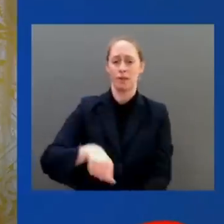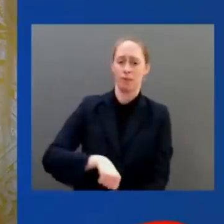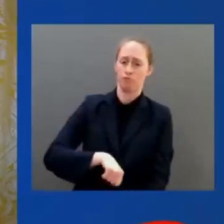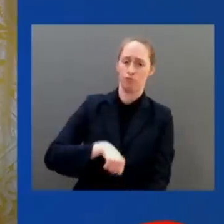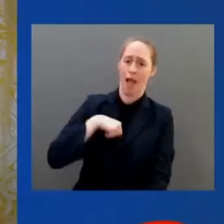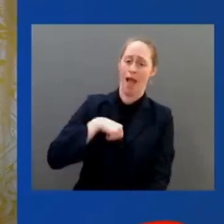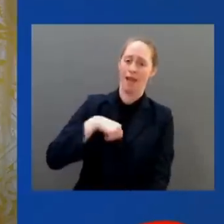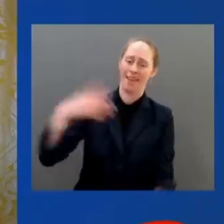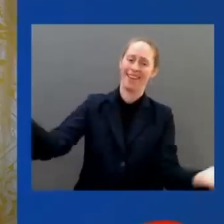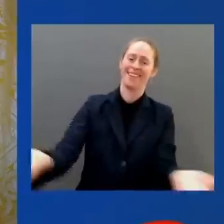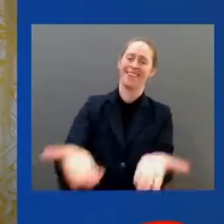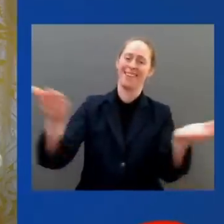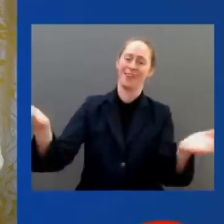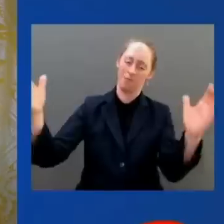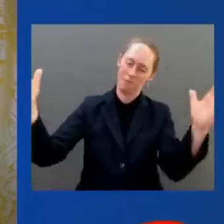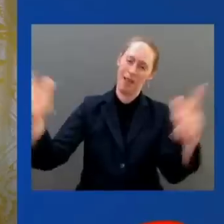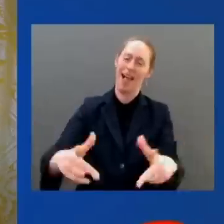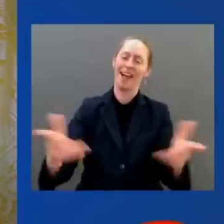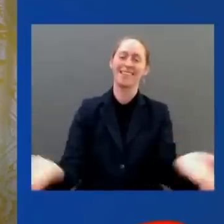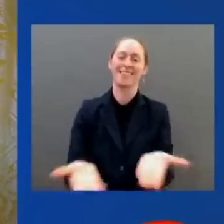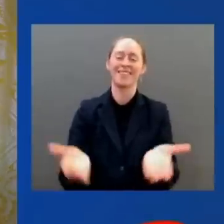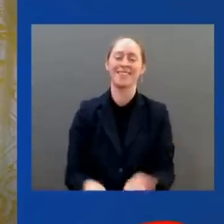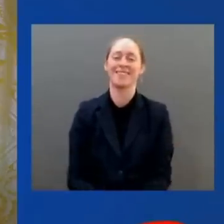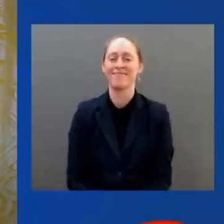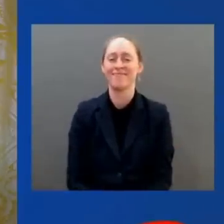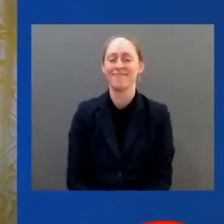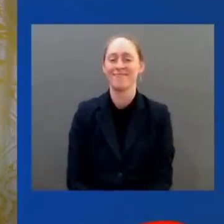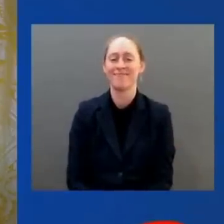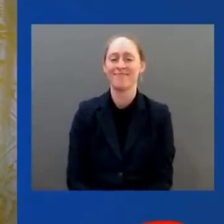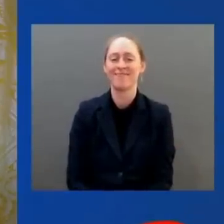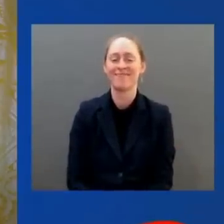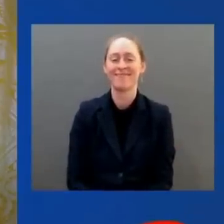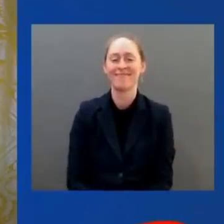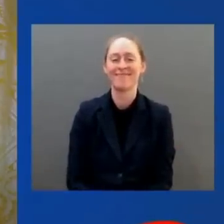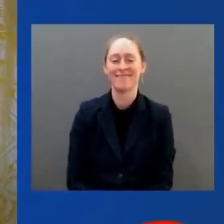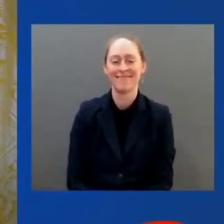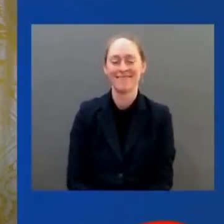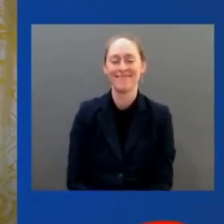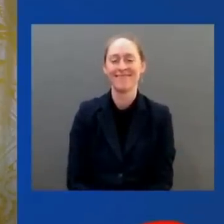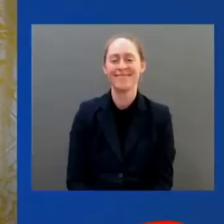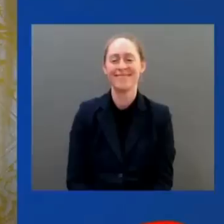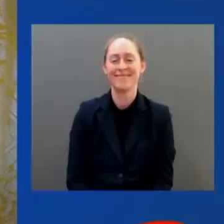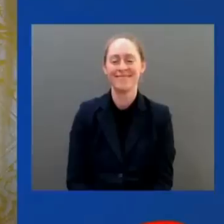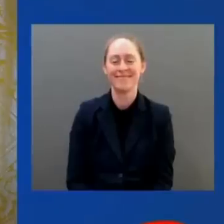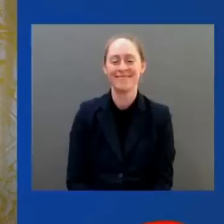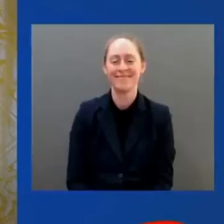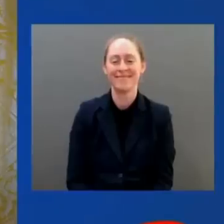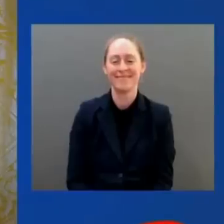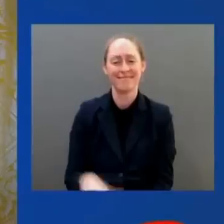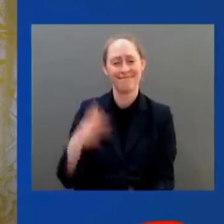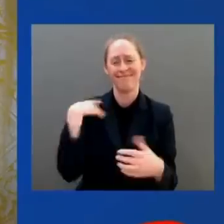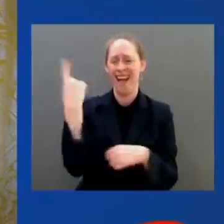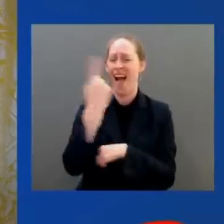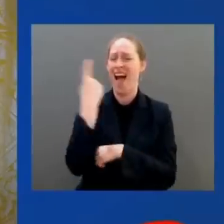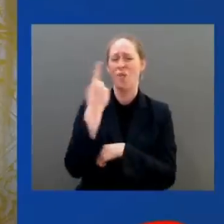house from day one from day one this has been the most pro-equality administration in history led by guys